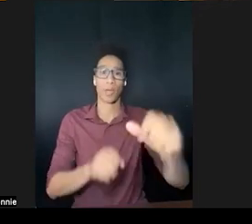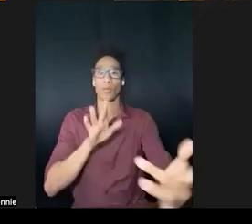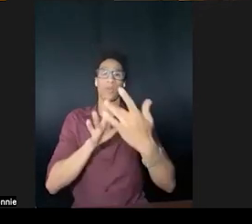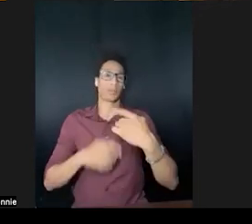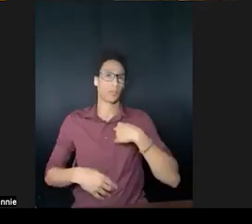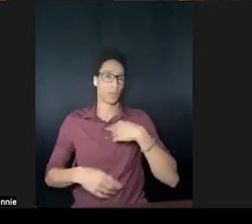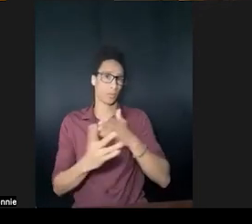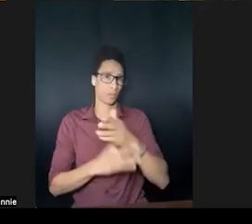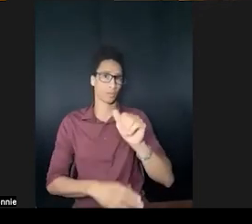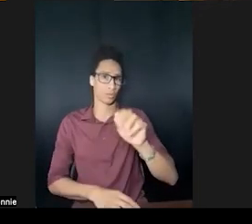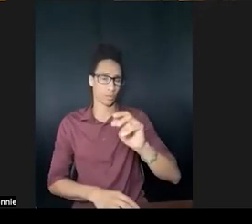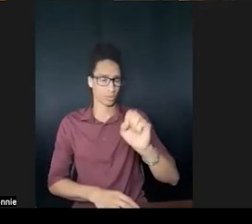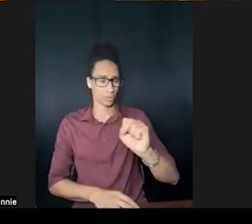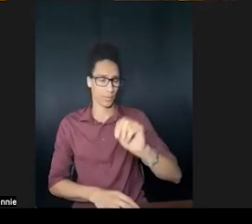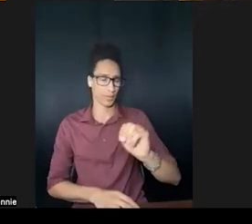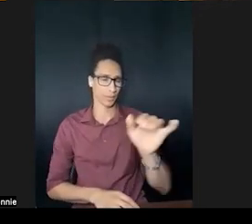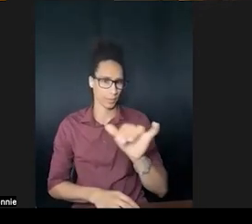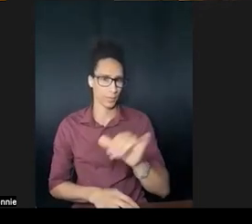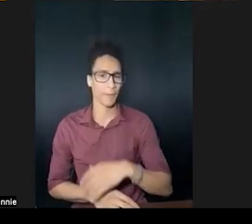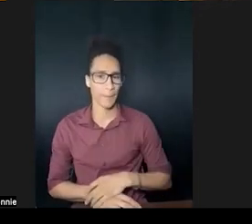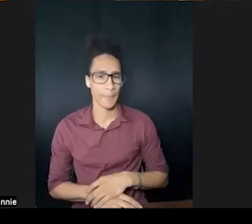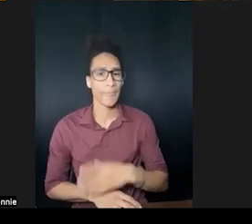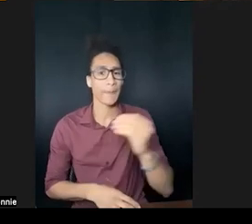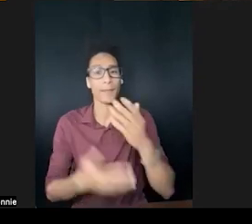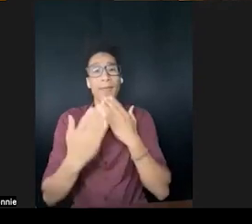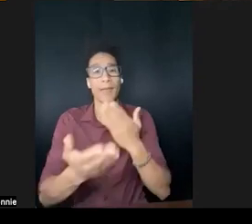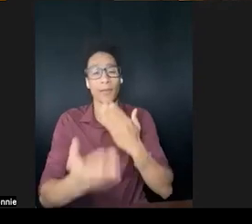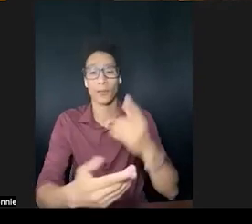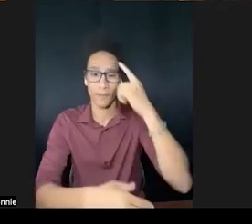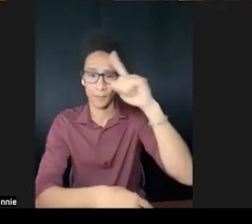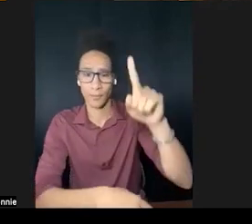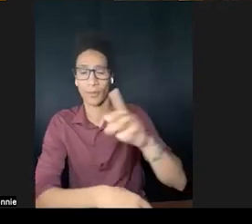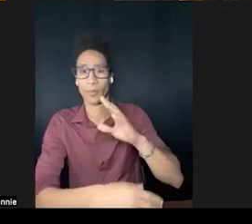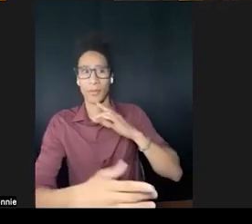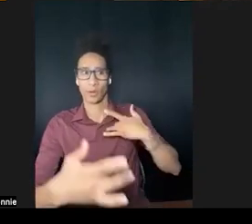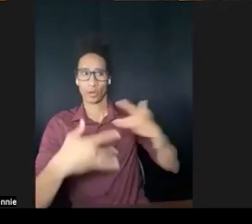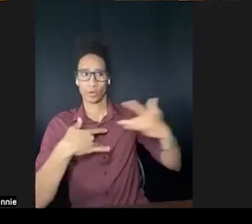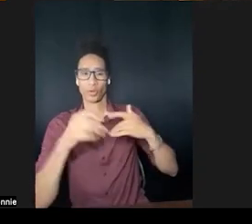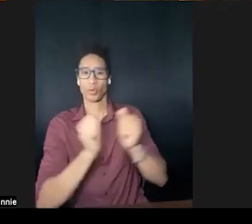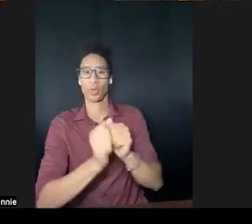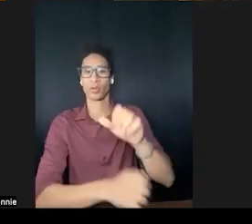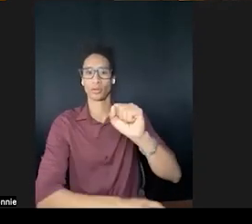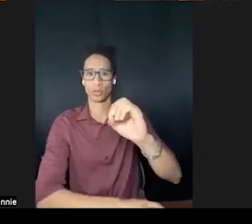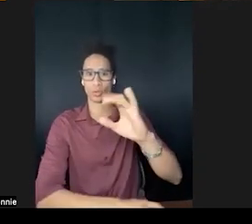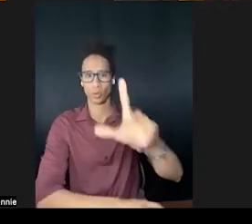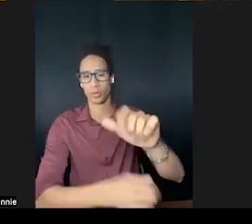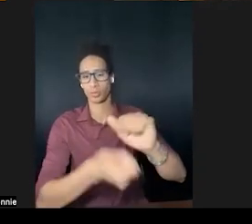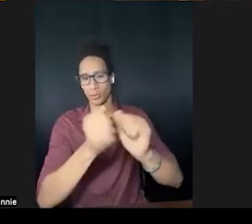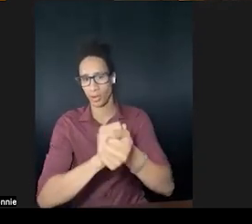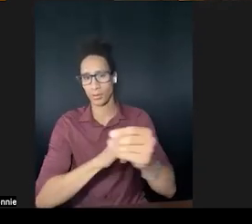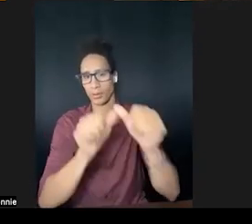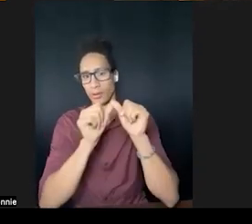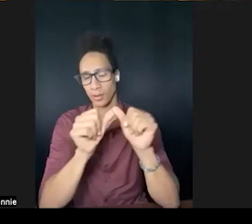to us on Odyssey Impact and continue. Thank you for being concerned about social change. Continue to help